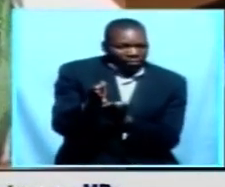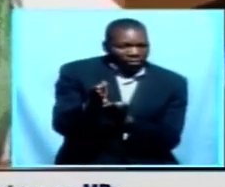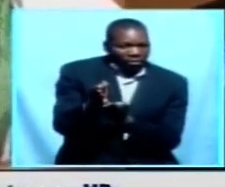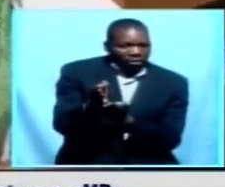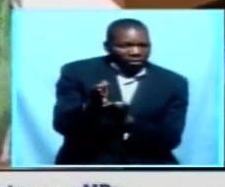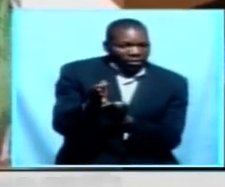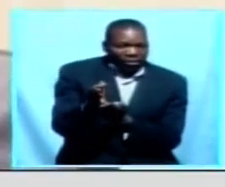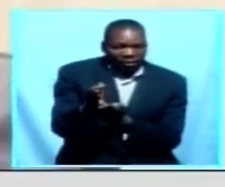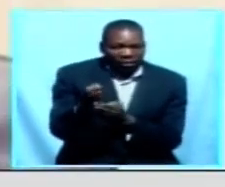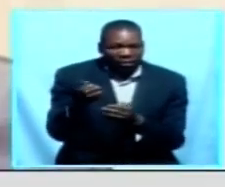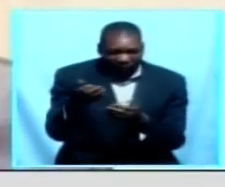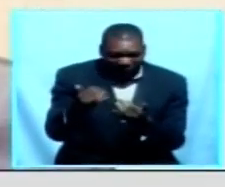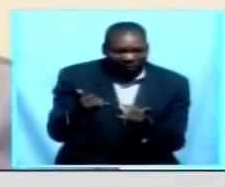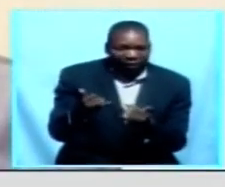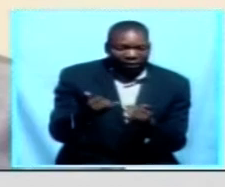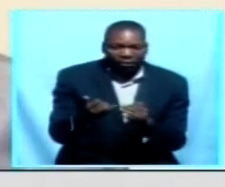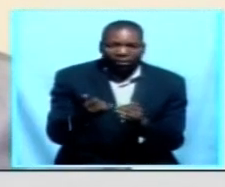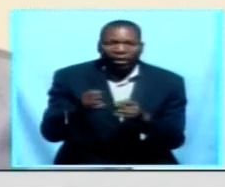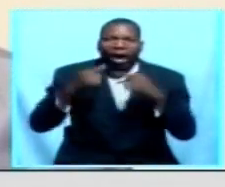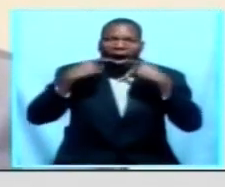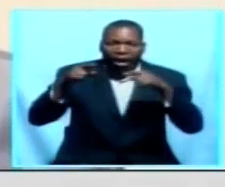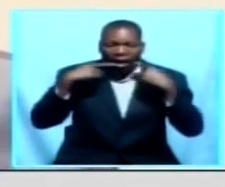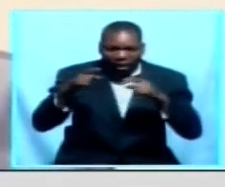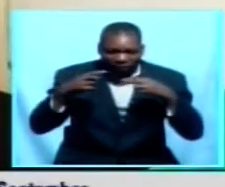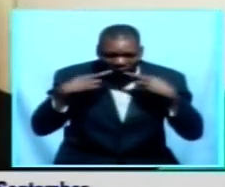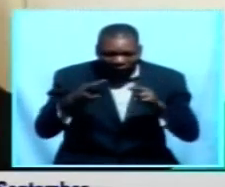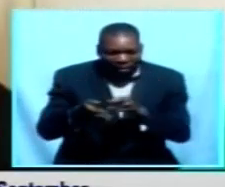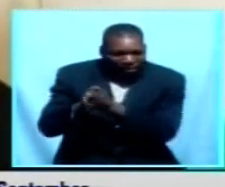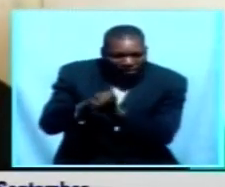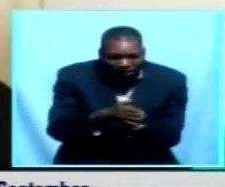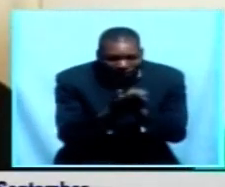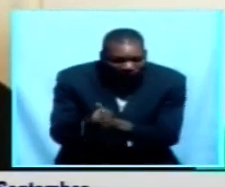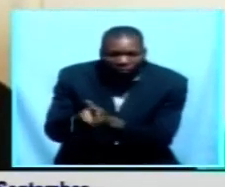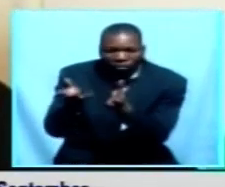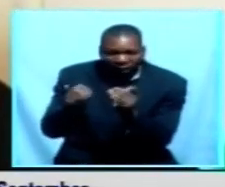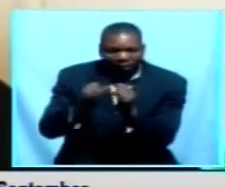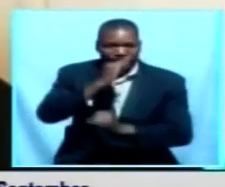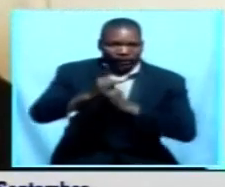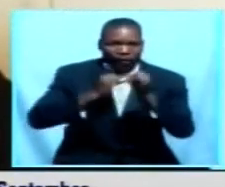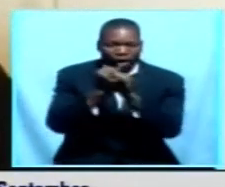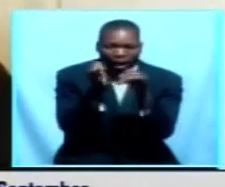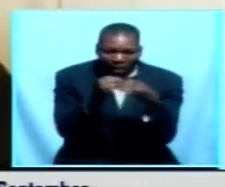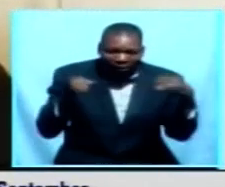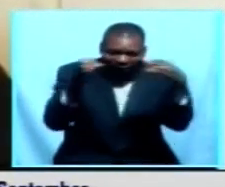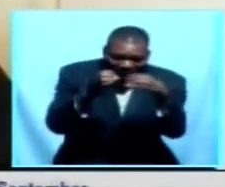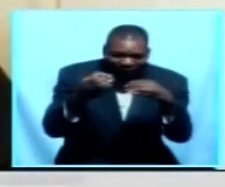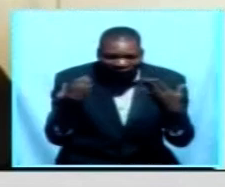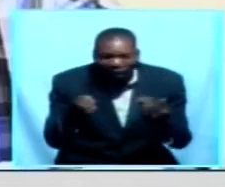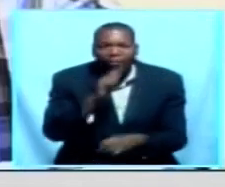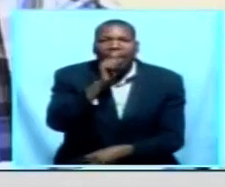they were delaying tactics during the announcement of the results. They want to pray to the international community, to the media